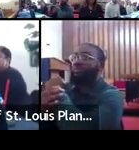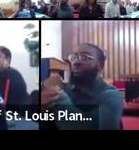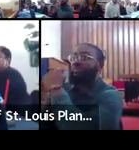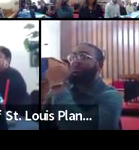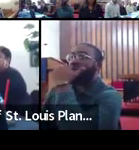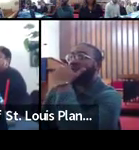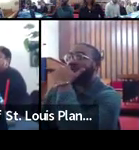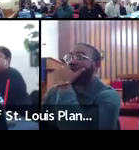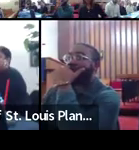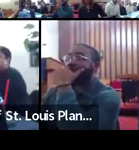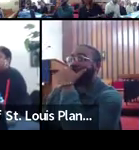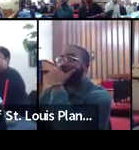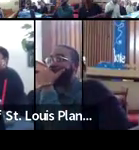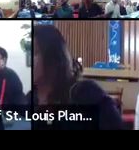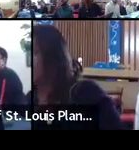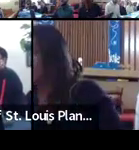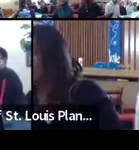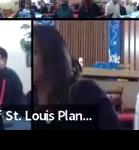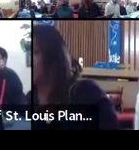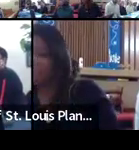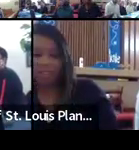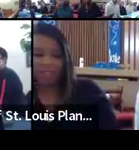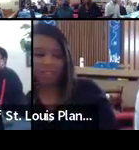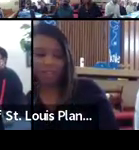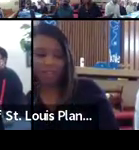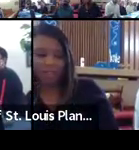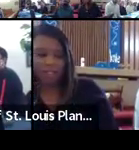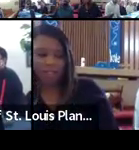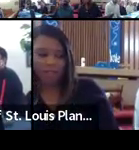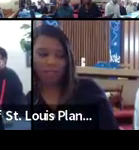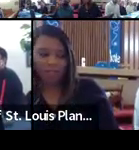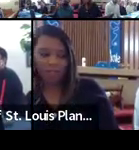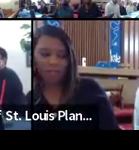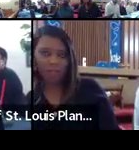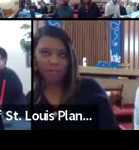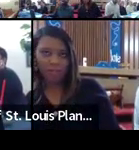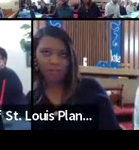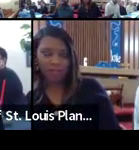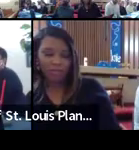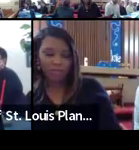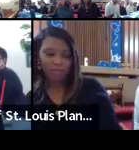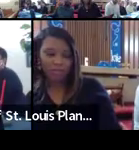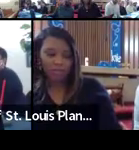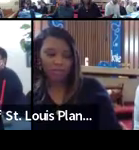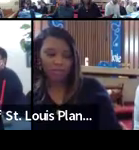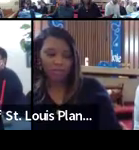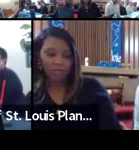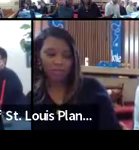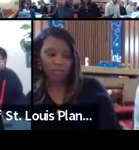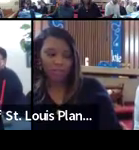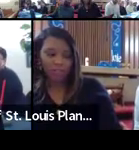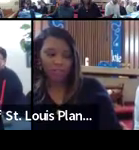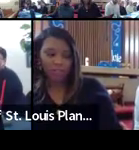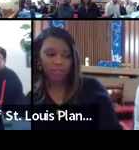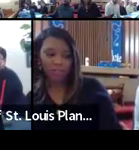bill, specifically for plan. They're going to be students, they're graduate students that are already doing work. And he